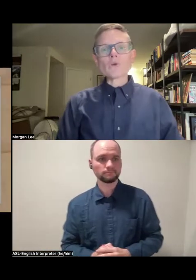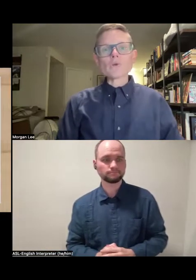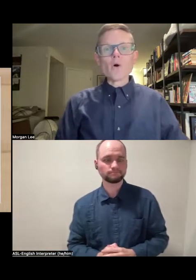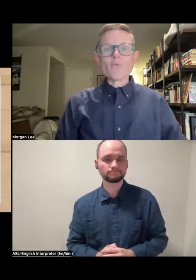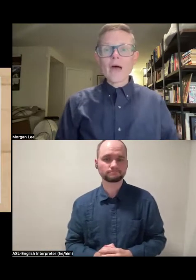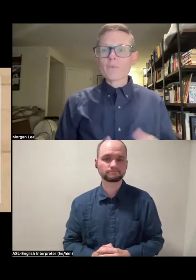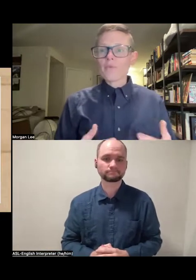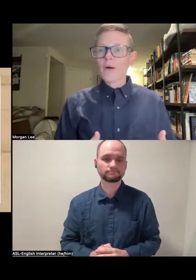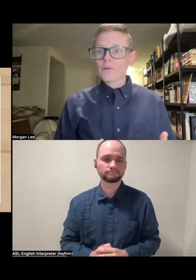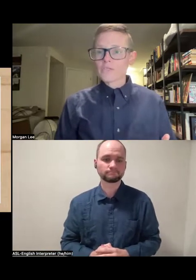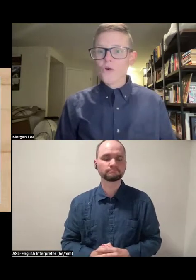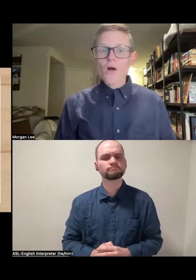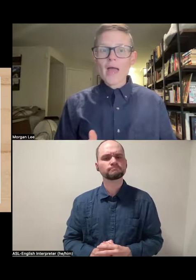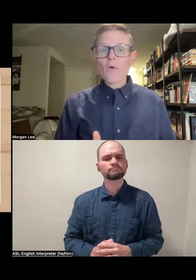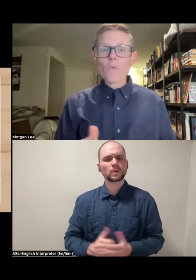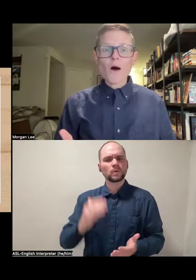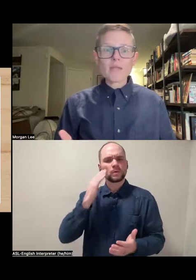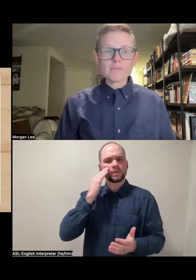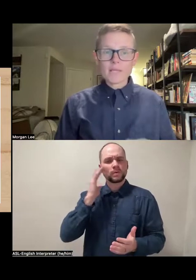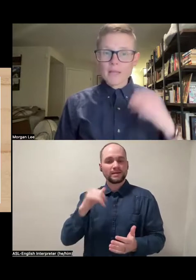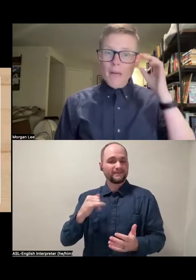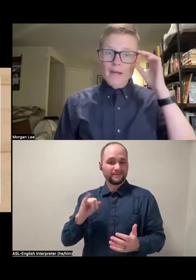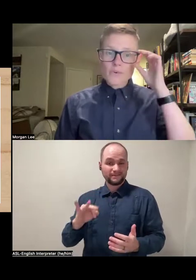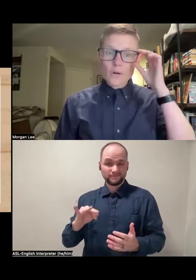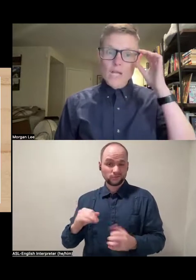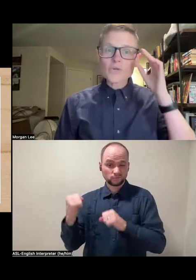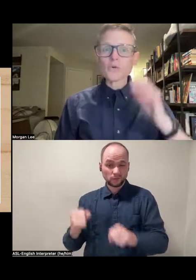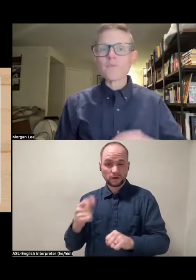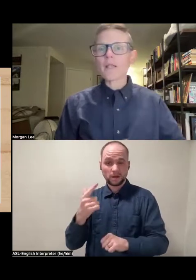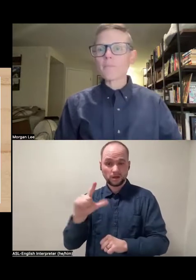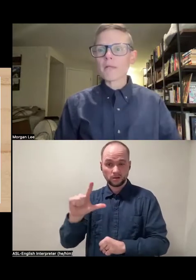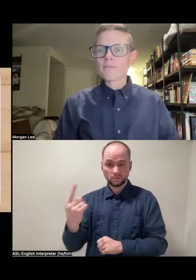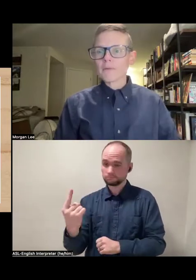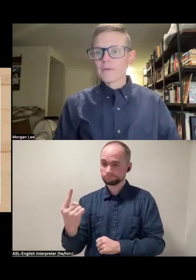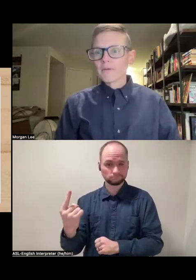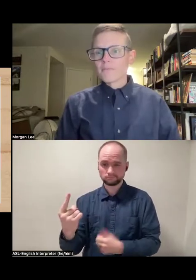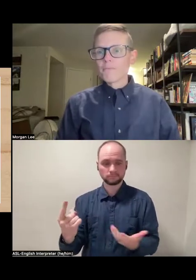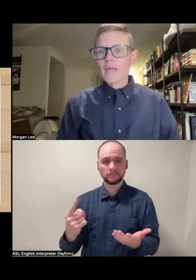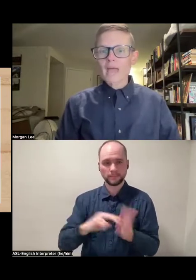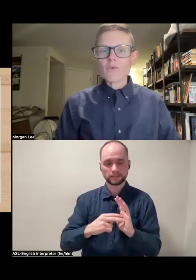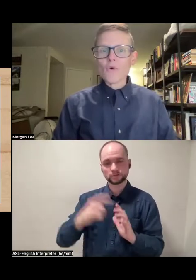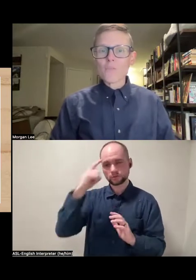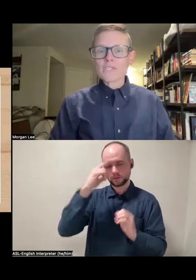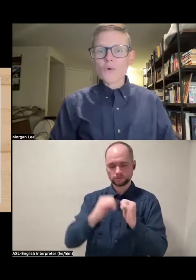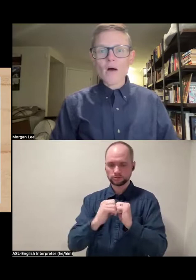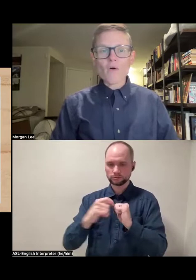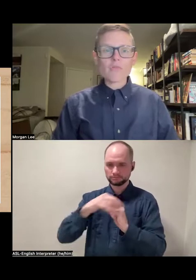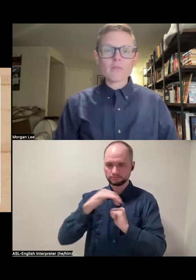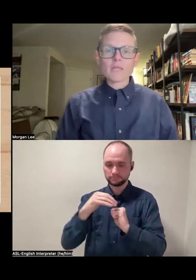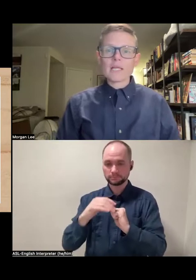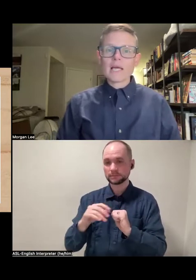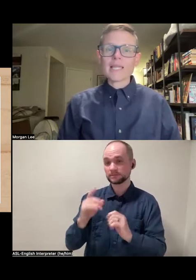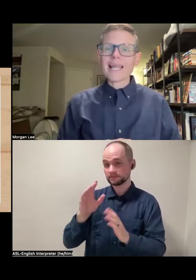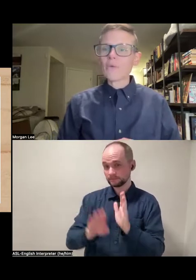We also know that without a strong L1, it impacts neurological development, behavioral, mental